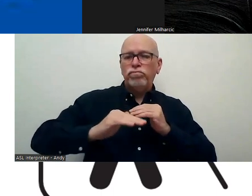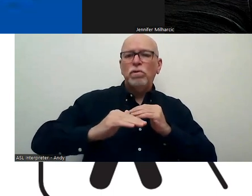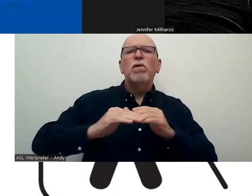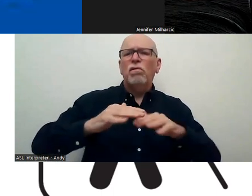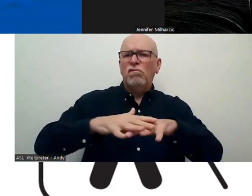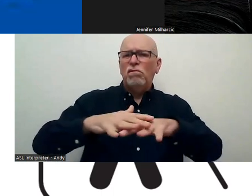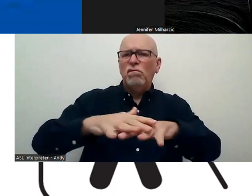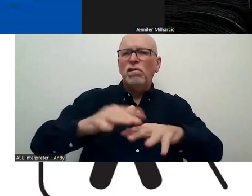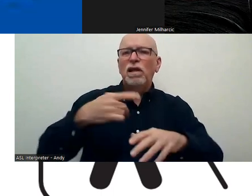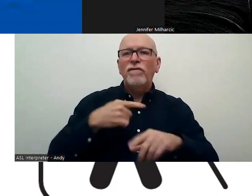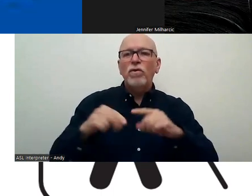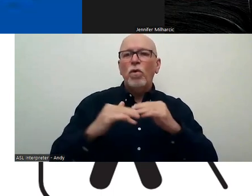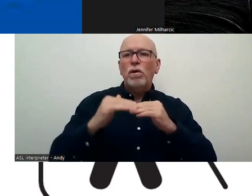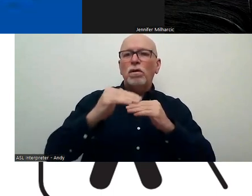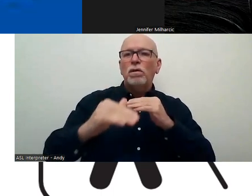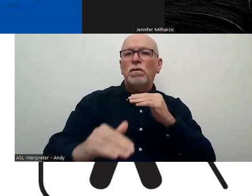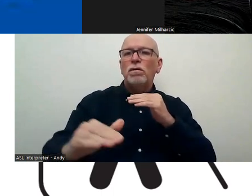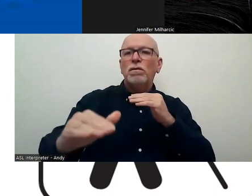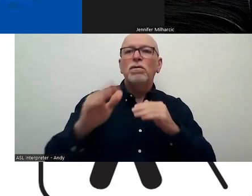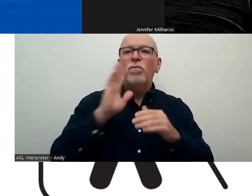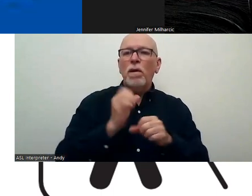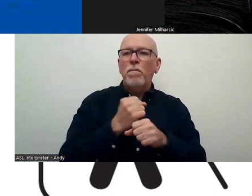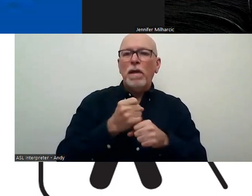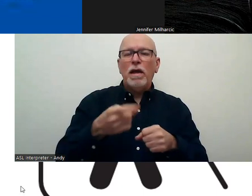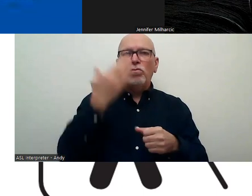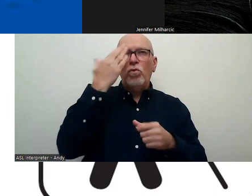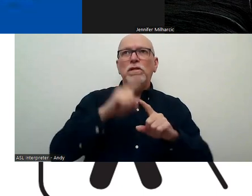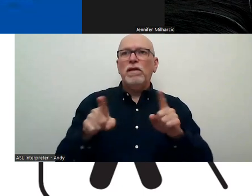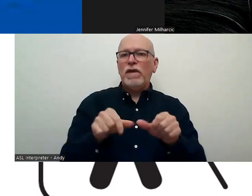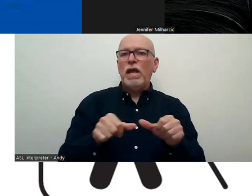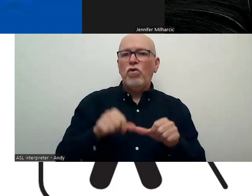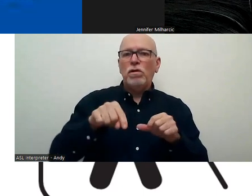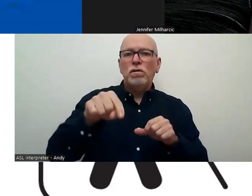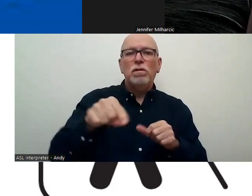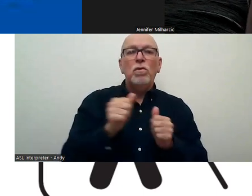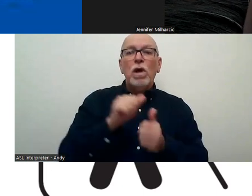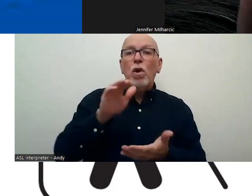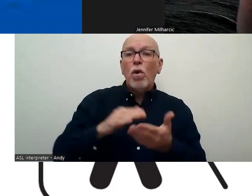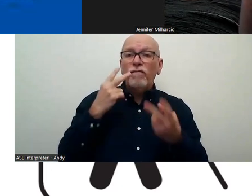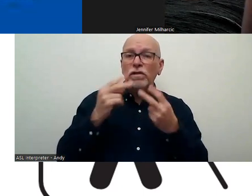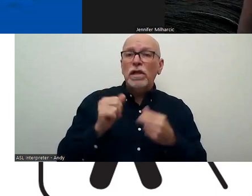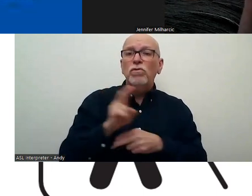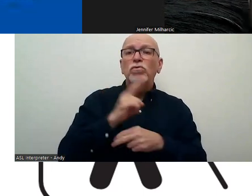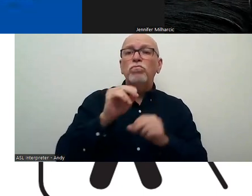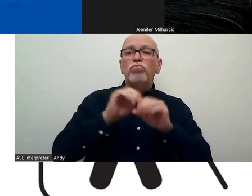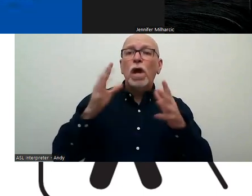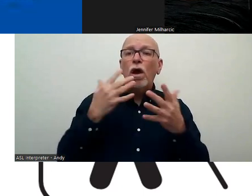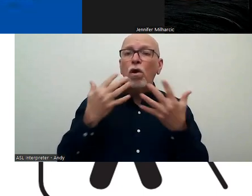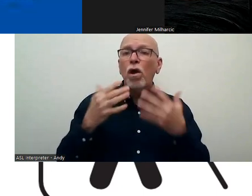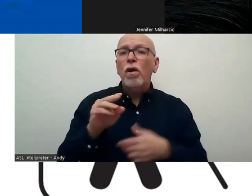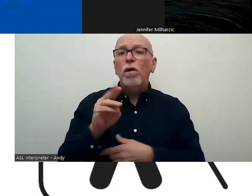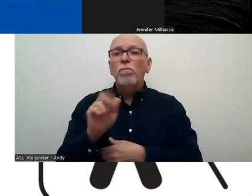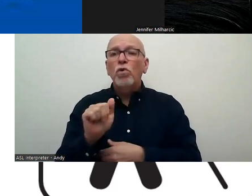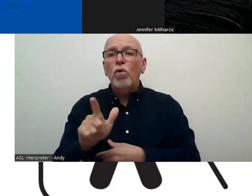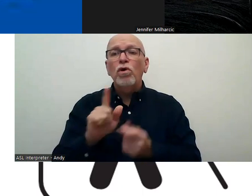changes in floor height like stairs those with low vision can use bright colors wall murals and changes in